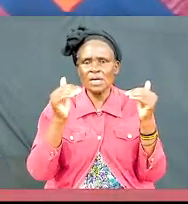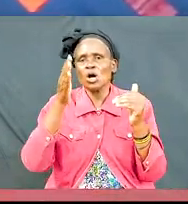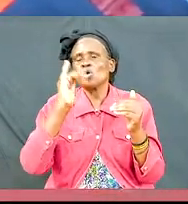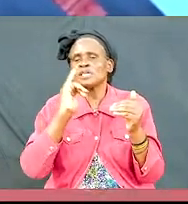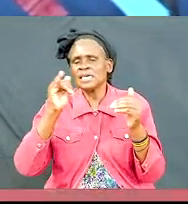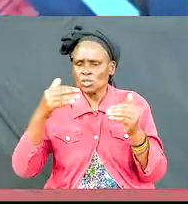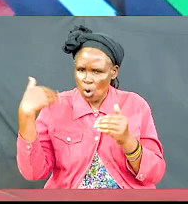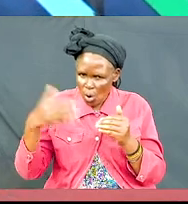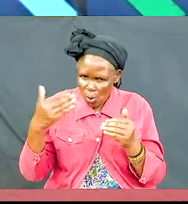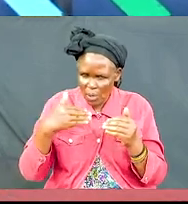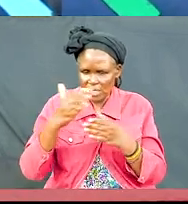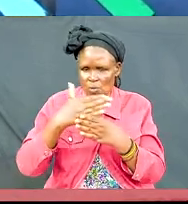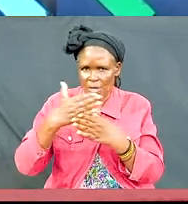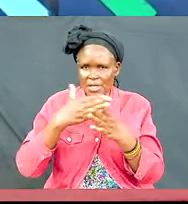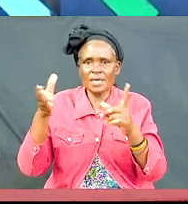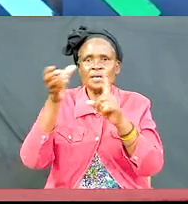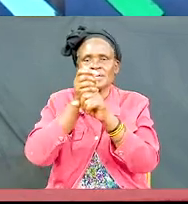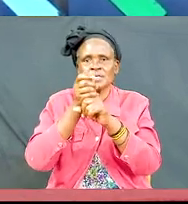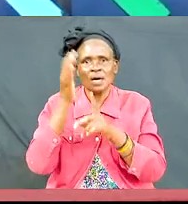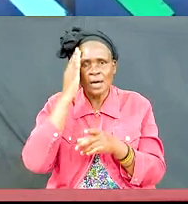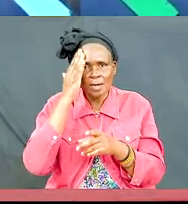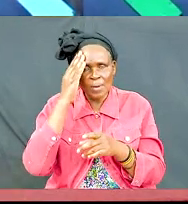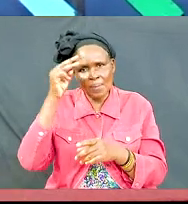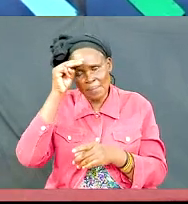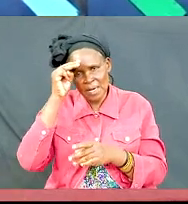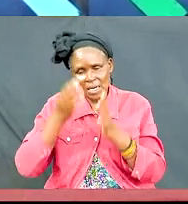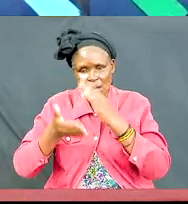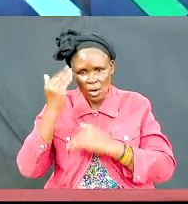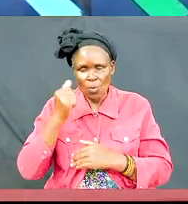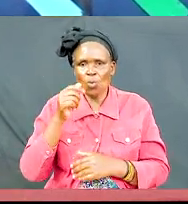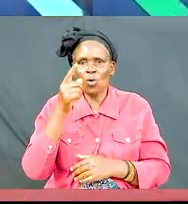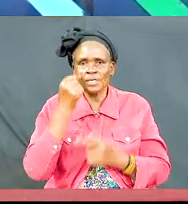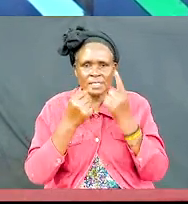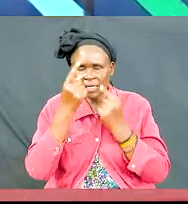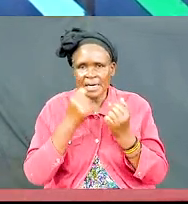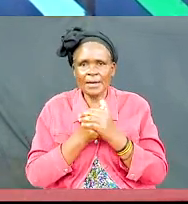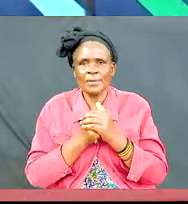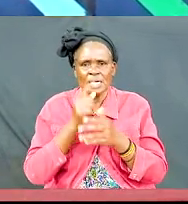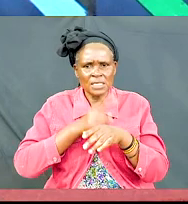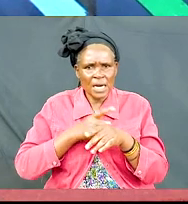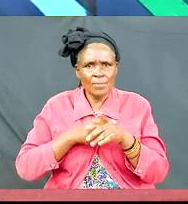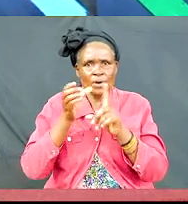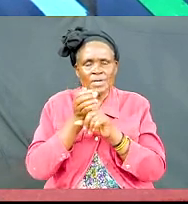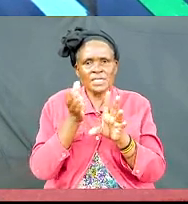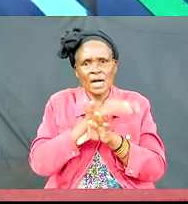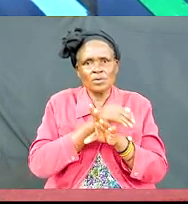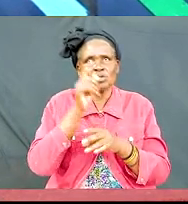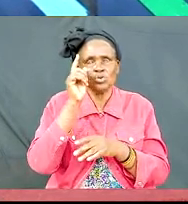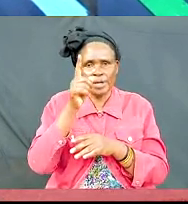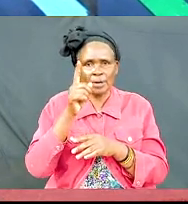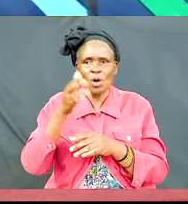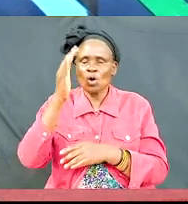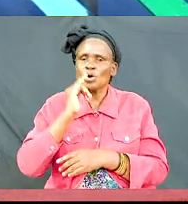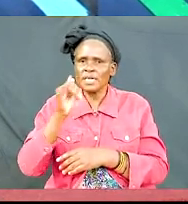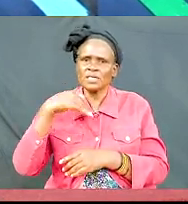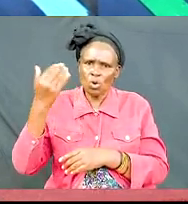within reach. Remember, Mary was crying. When we reach out to him, God is always